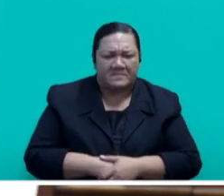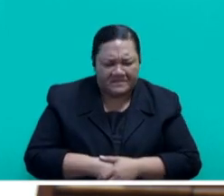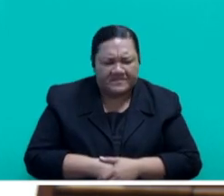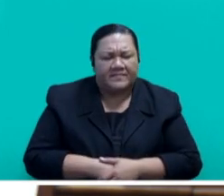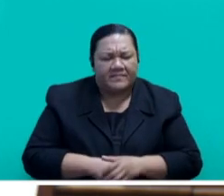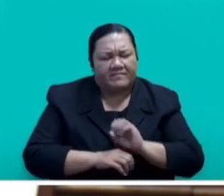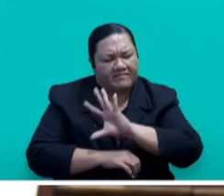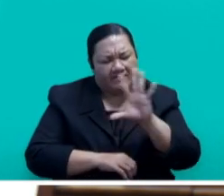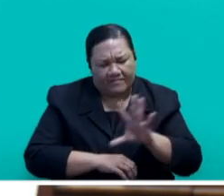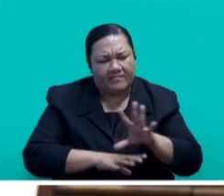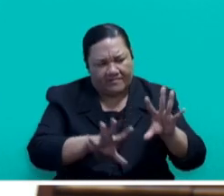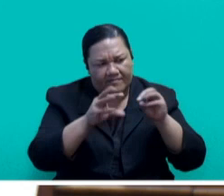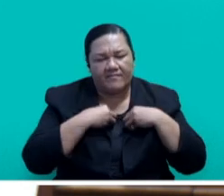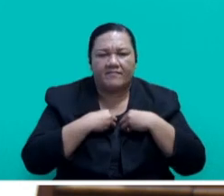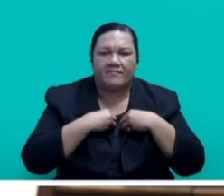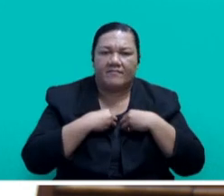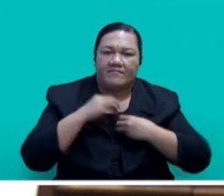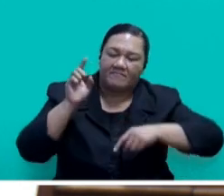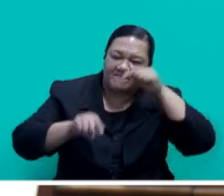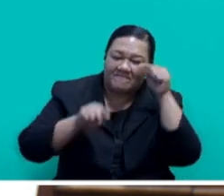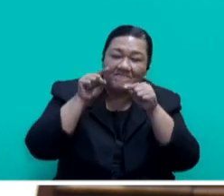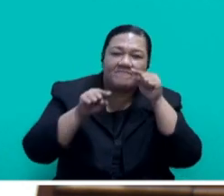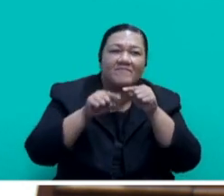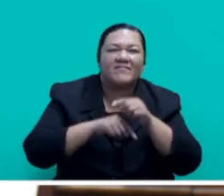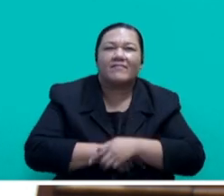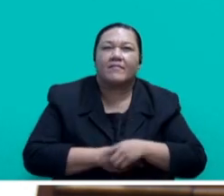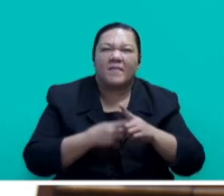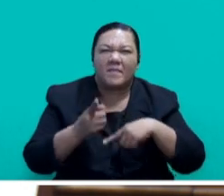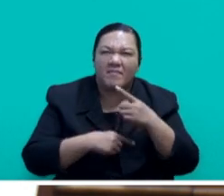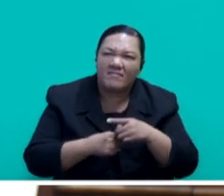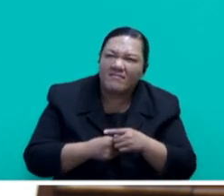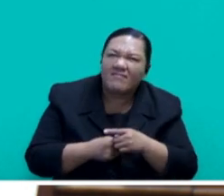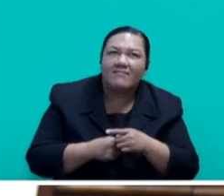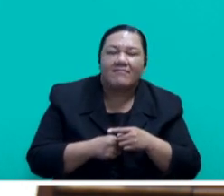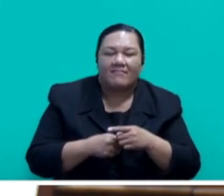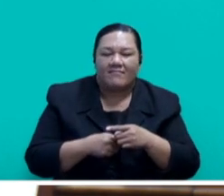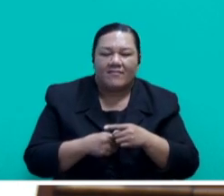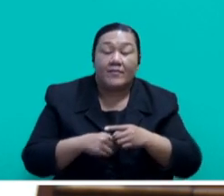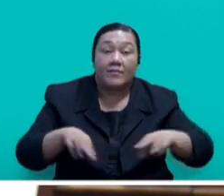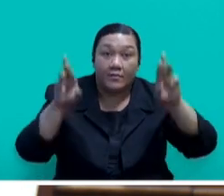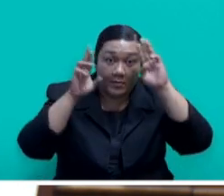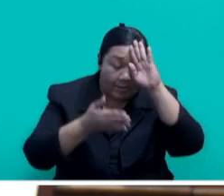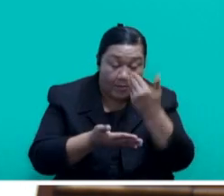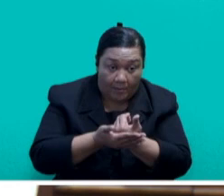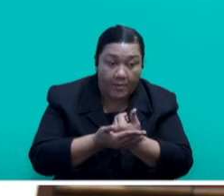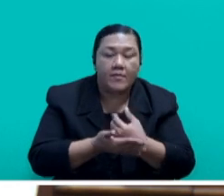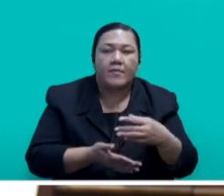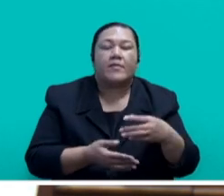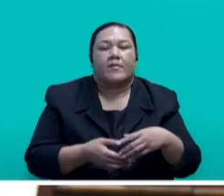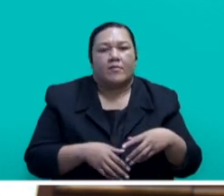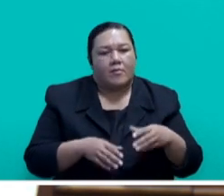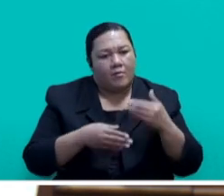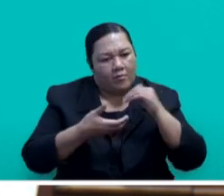that is genuine, in the hope that we can all work together for the benefit of our people and the